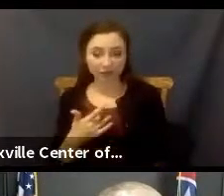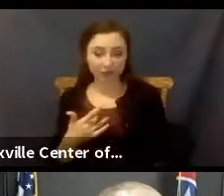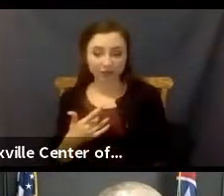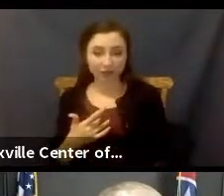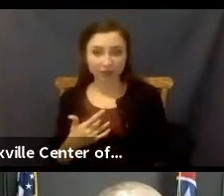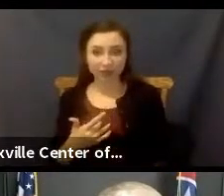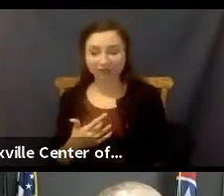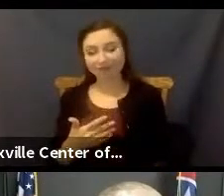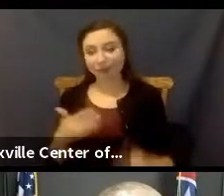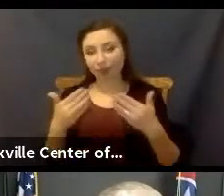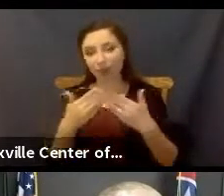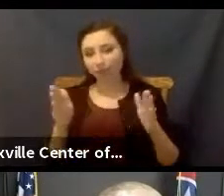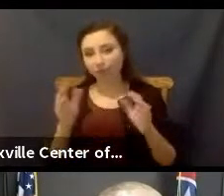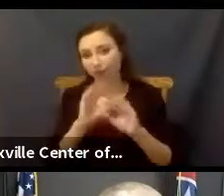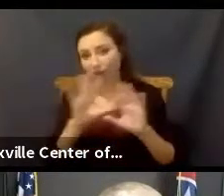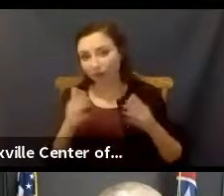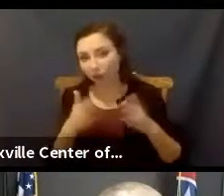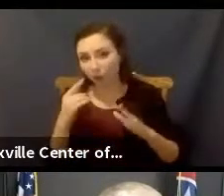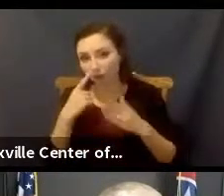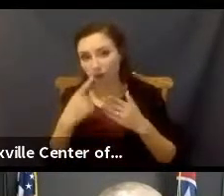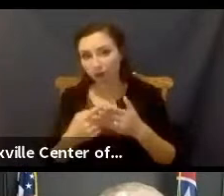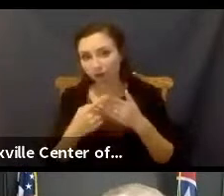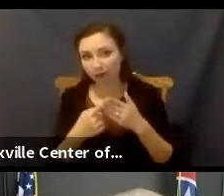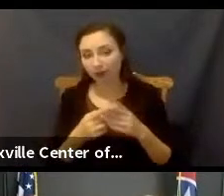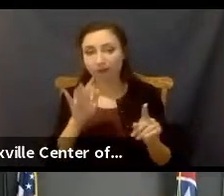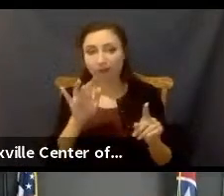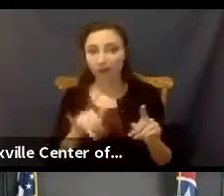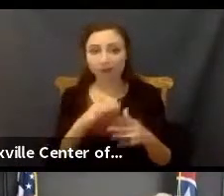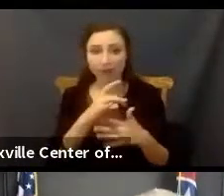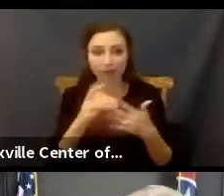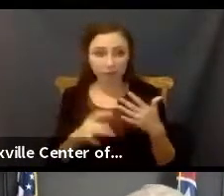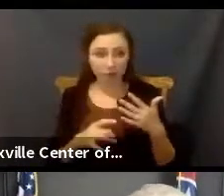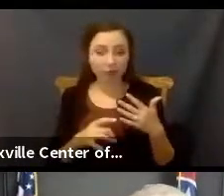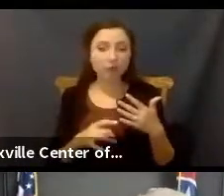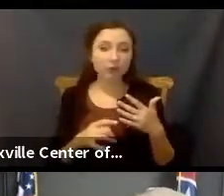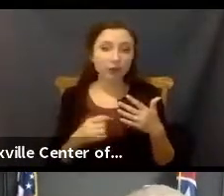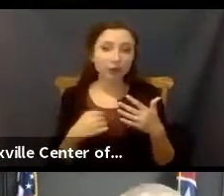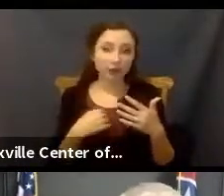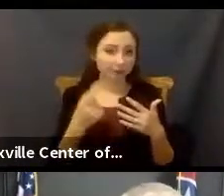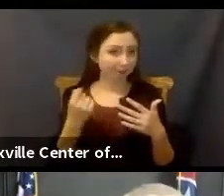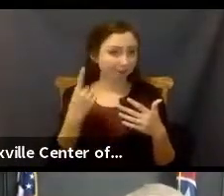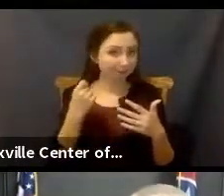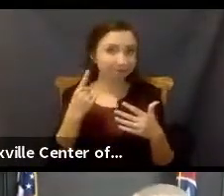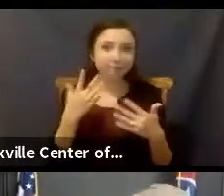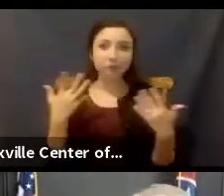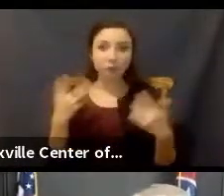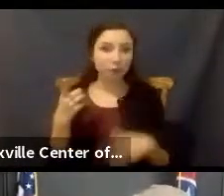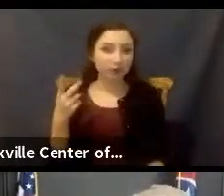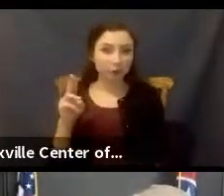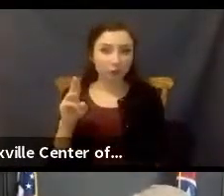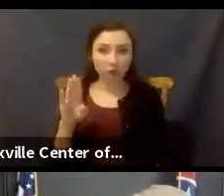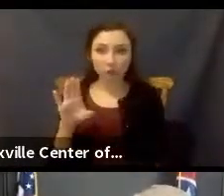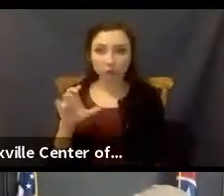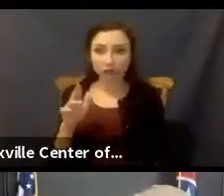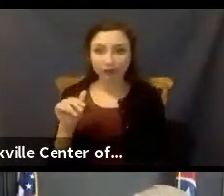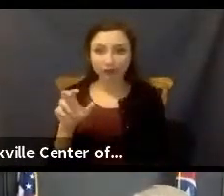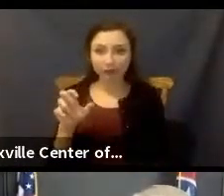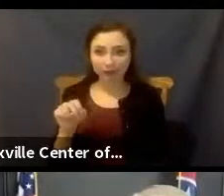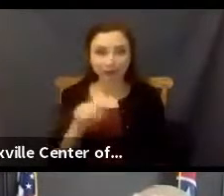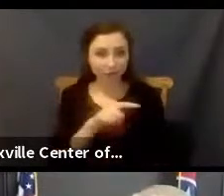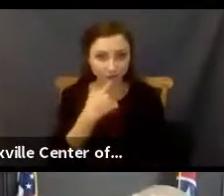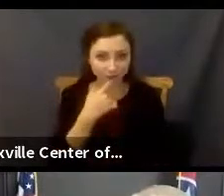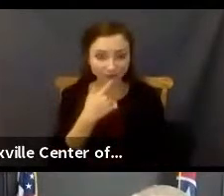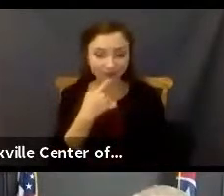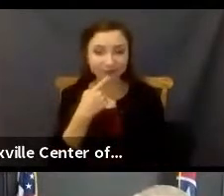is open for discussion, that's an option. And I certainly understand what Dr. Buchanan said. I'm not sure